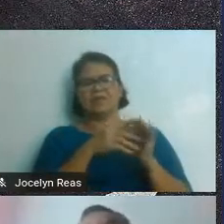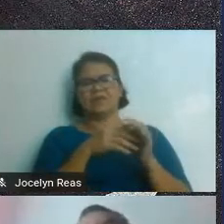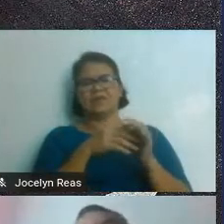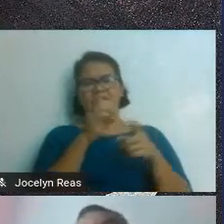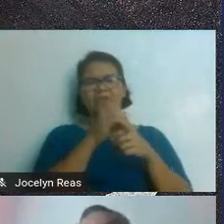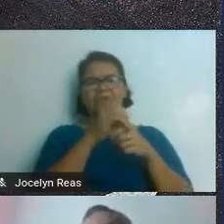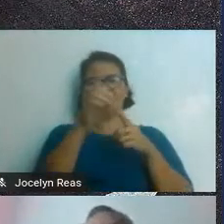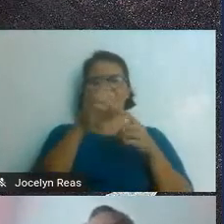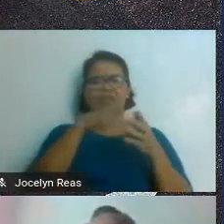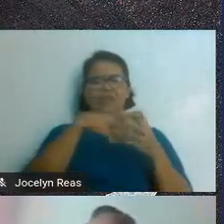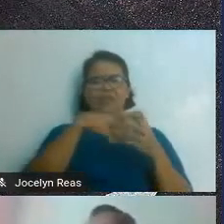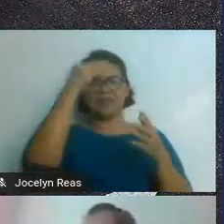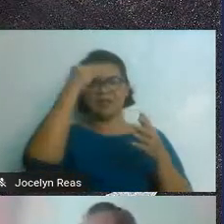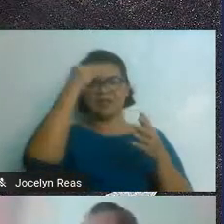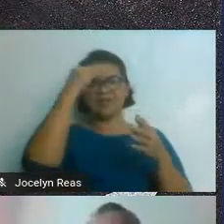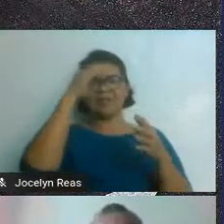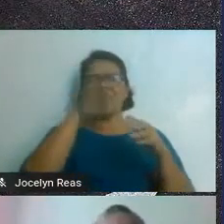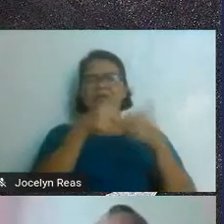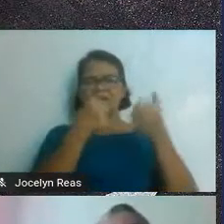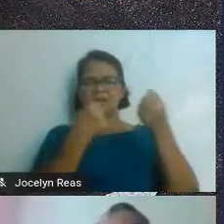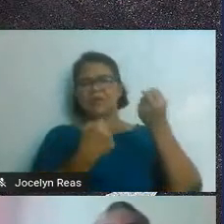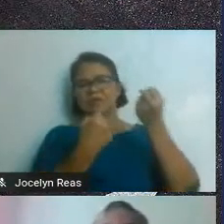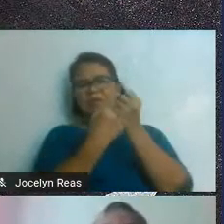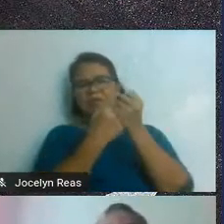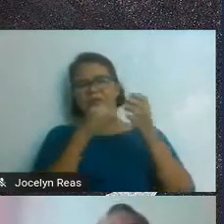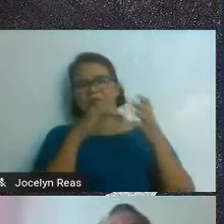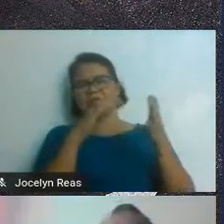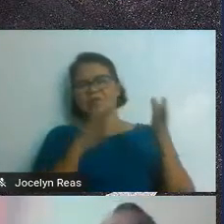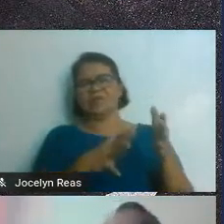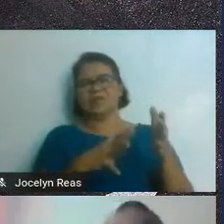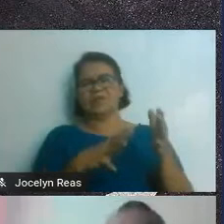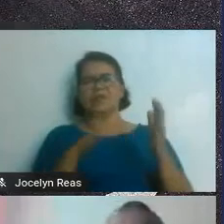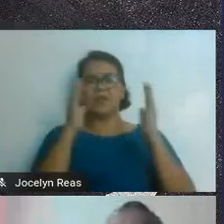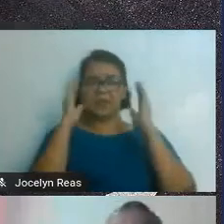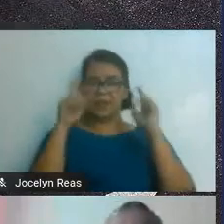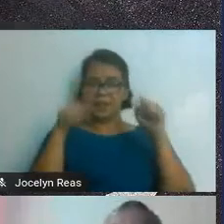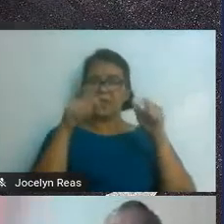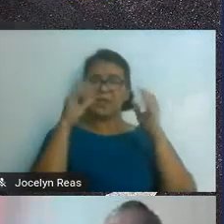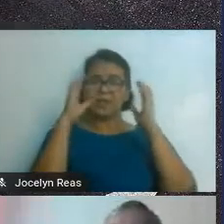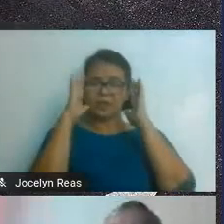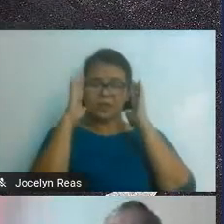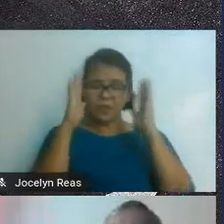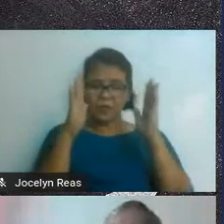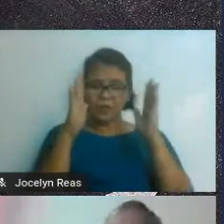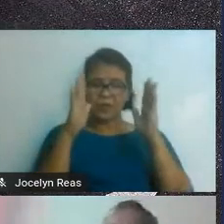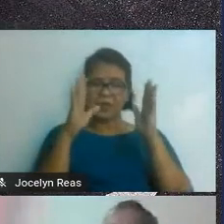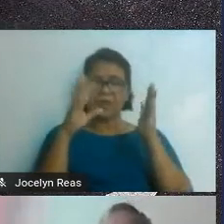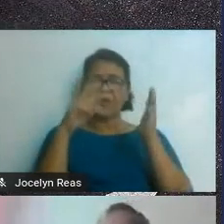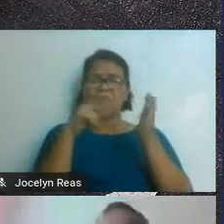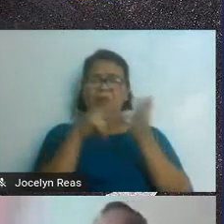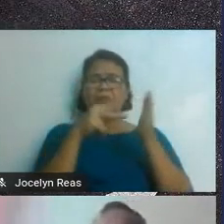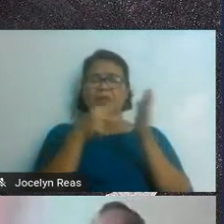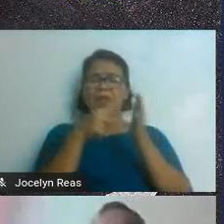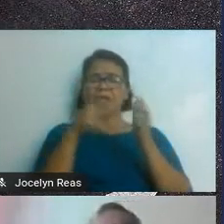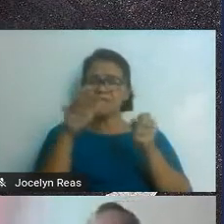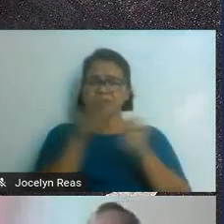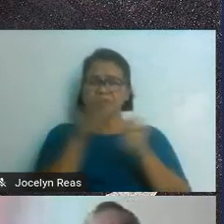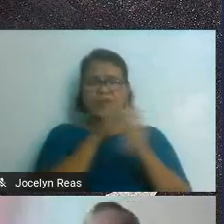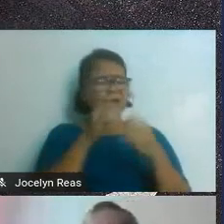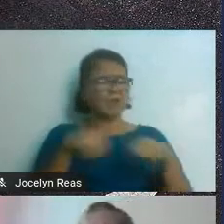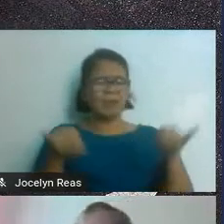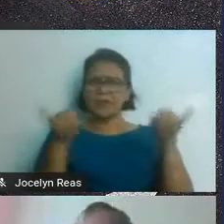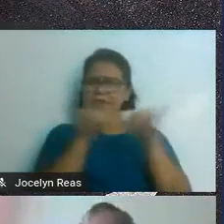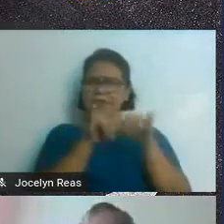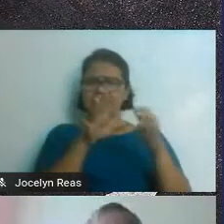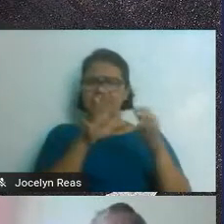worthy goals and meaningful learning. So, siguruhin na, yun na nga, the most essential learning competencies we imagine are the